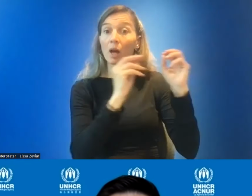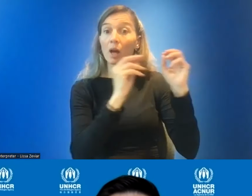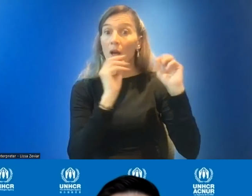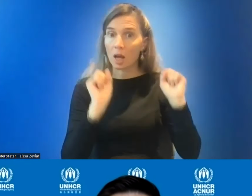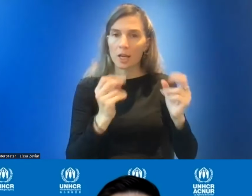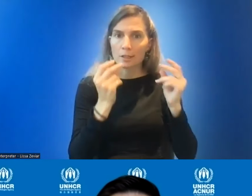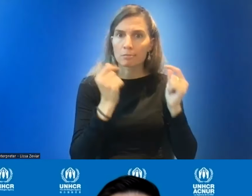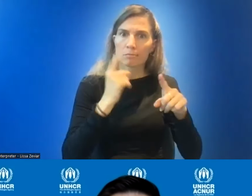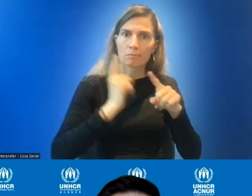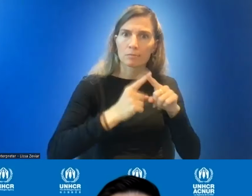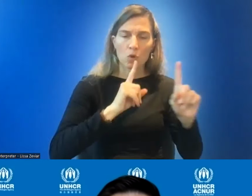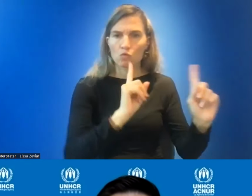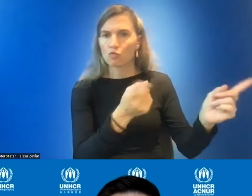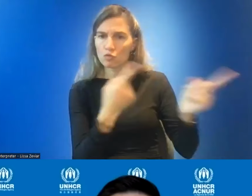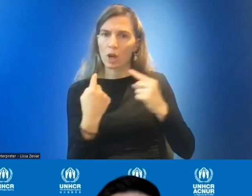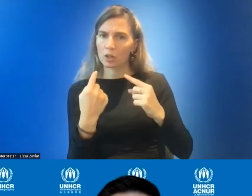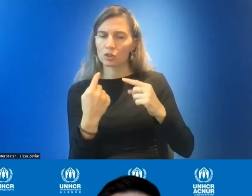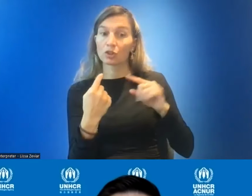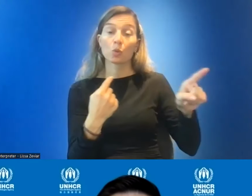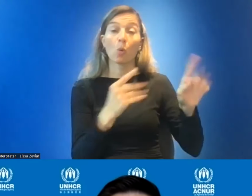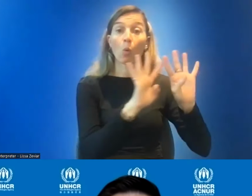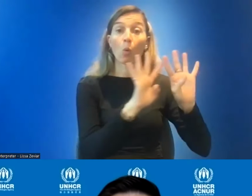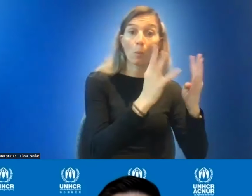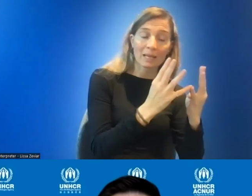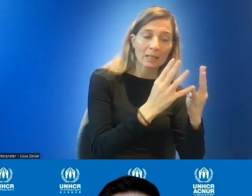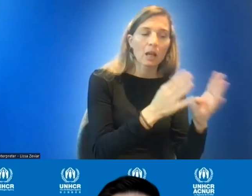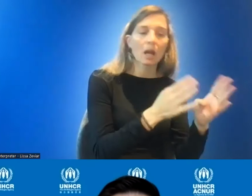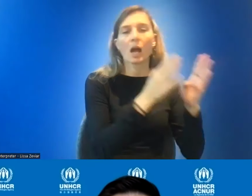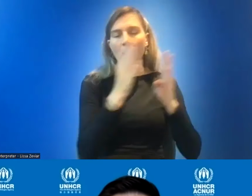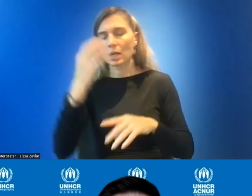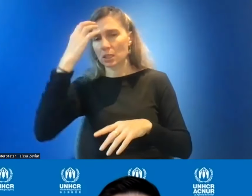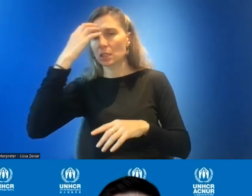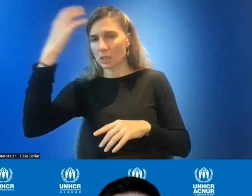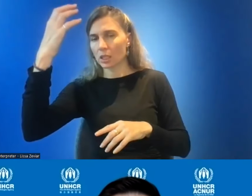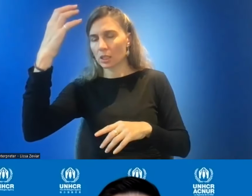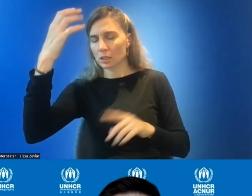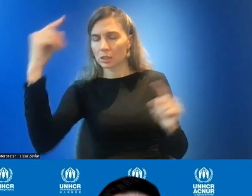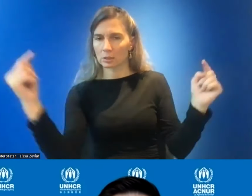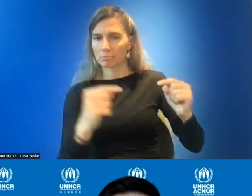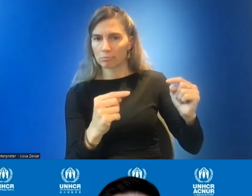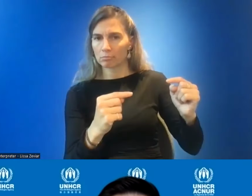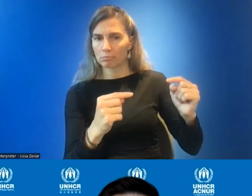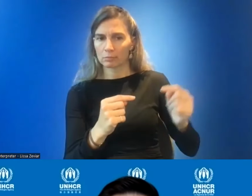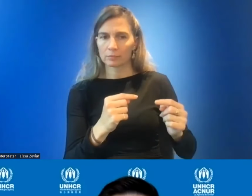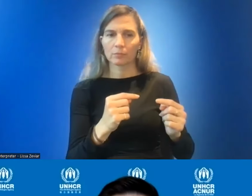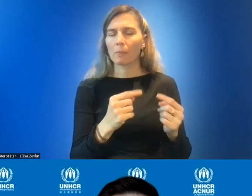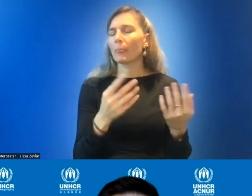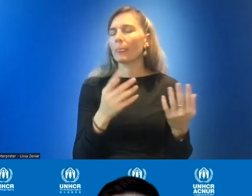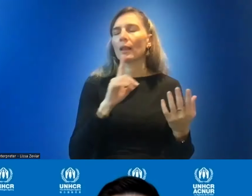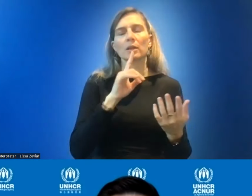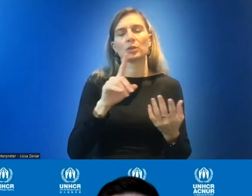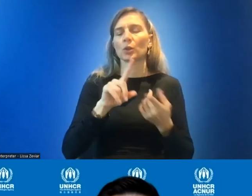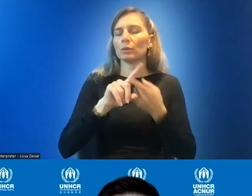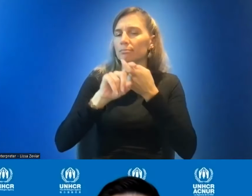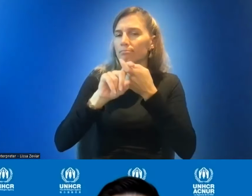committees and eventually by the states in return. Very much on a case-by-case basis,